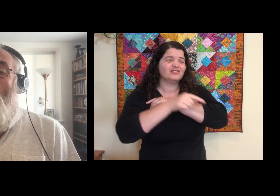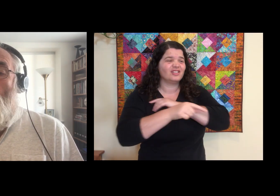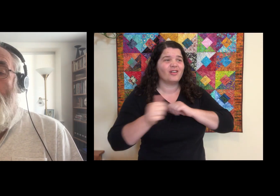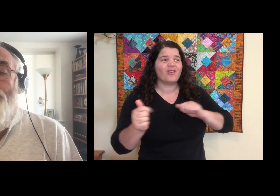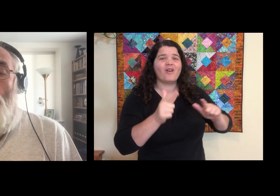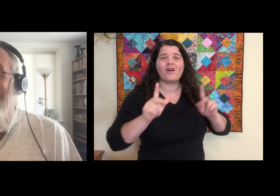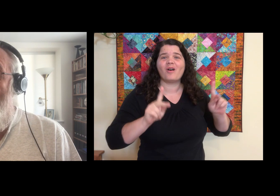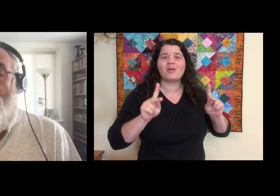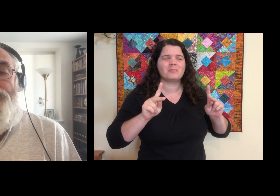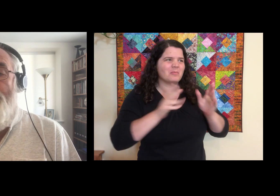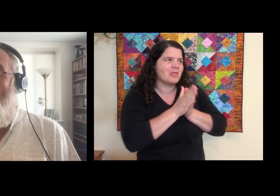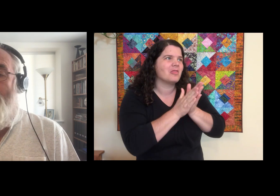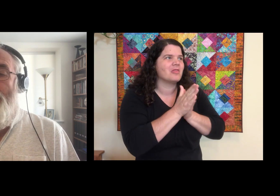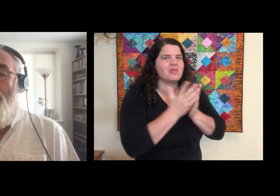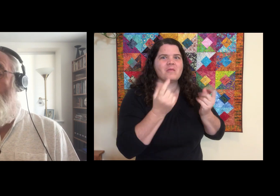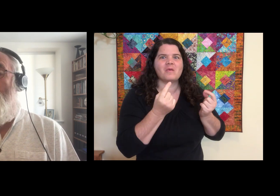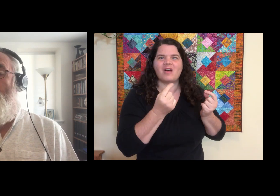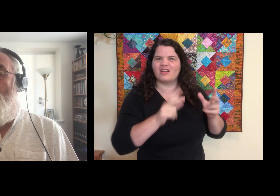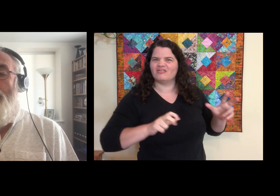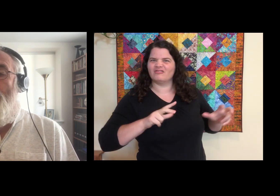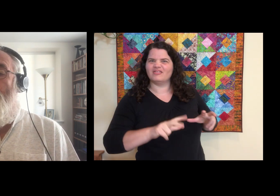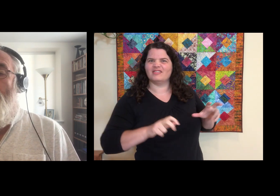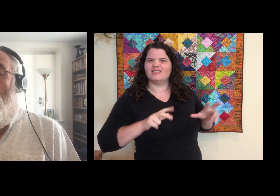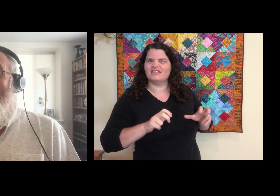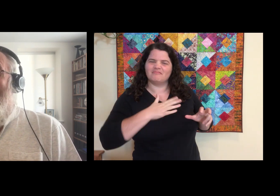nation, where motive is greed,